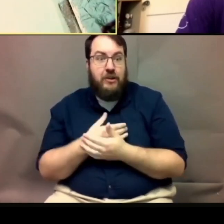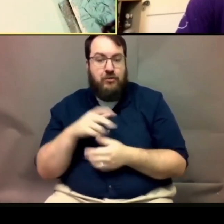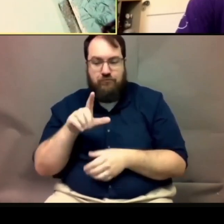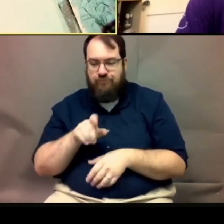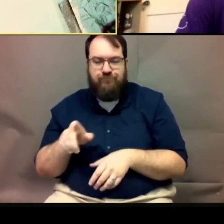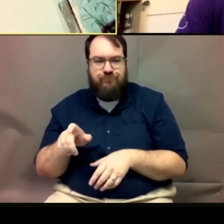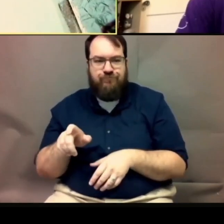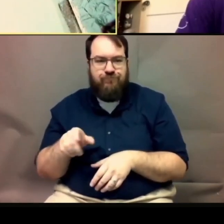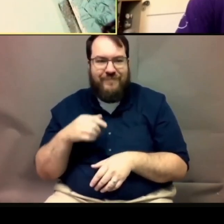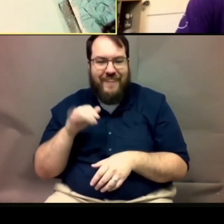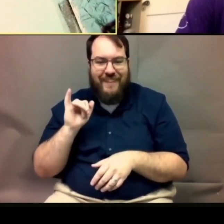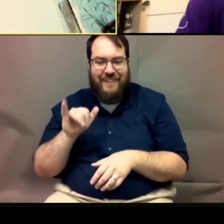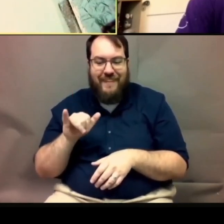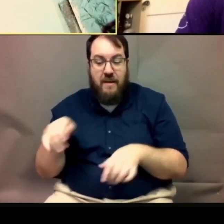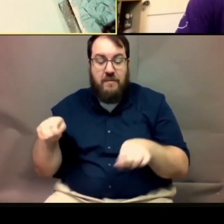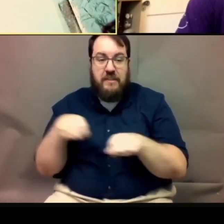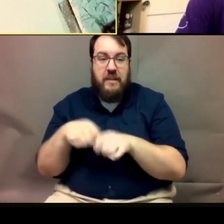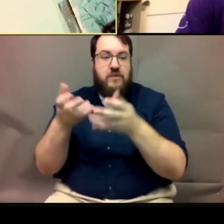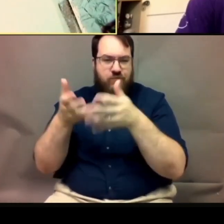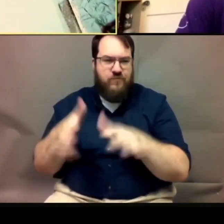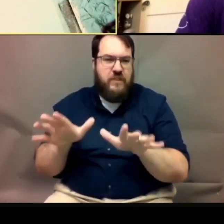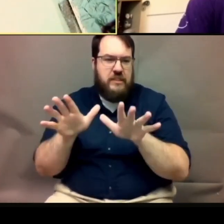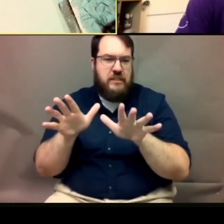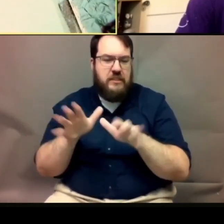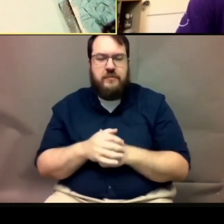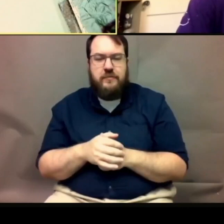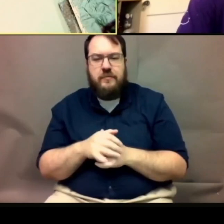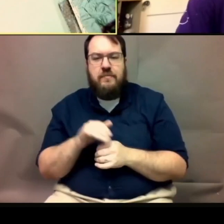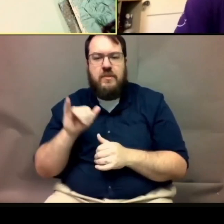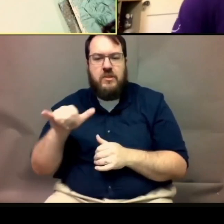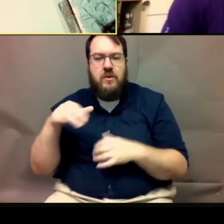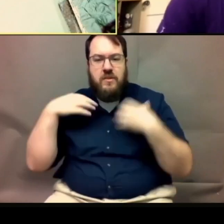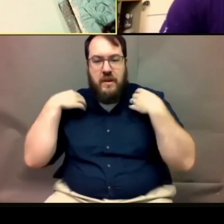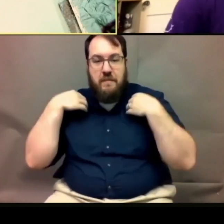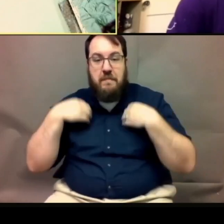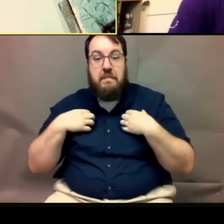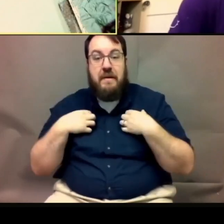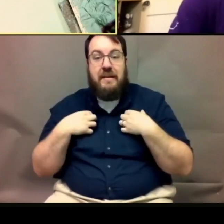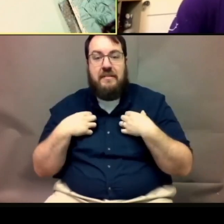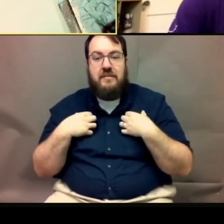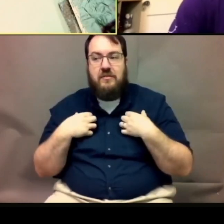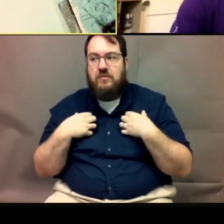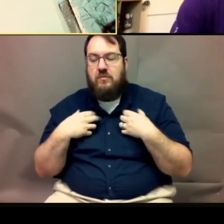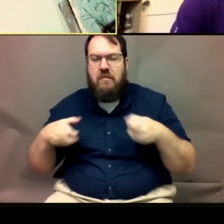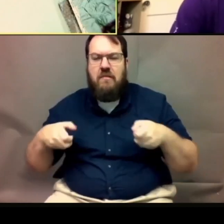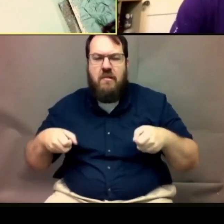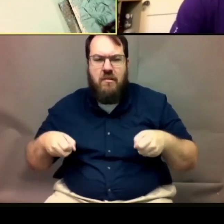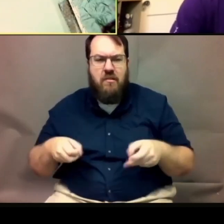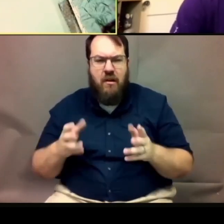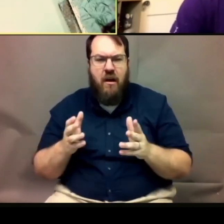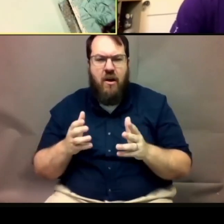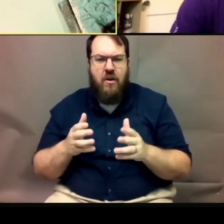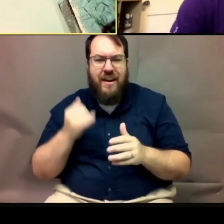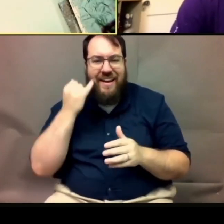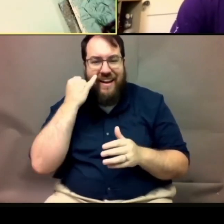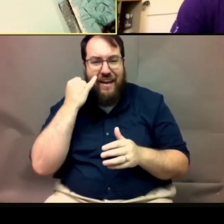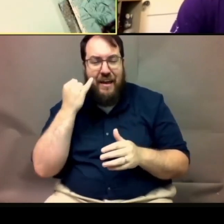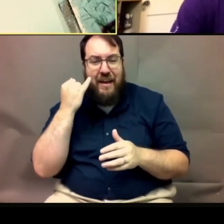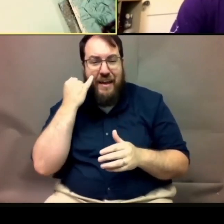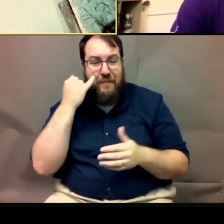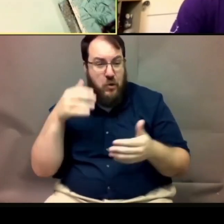have it plugged in. But the backpacks just allow you, if you're new to Makey Makey, this might be overboard, but if